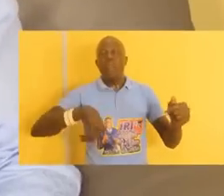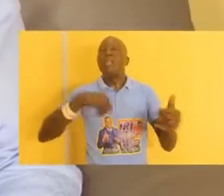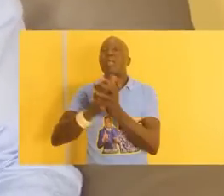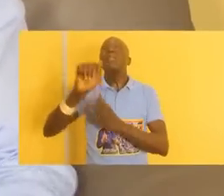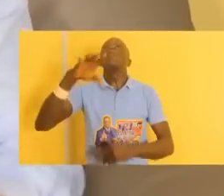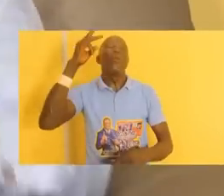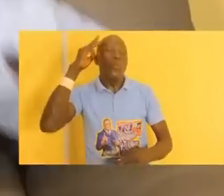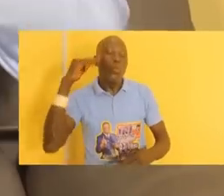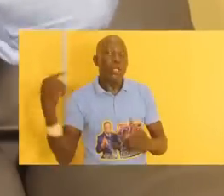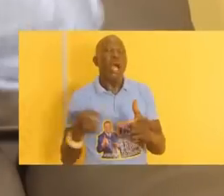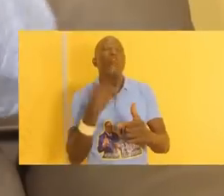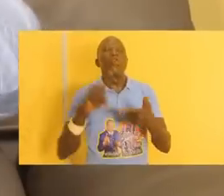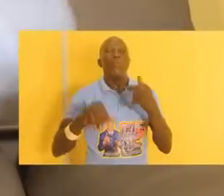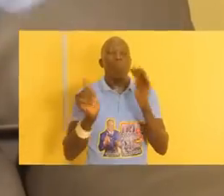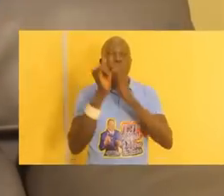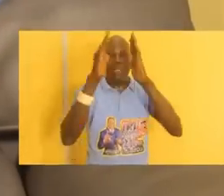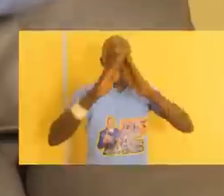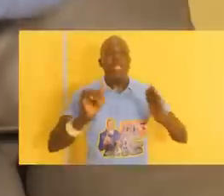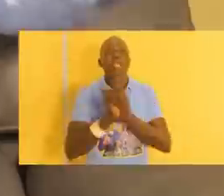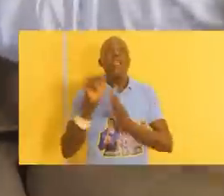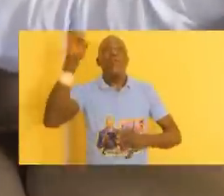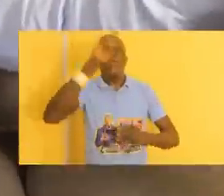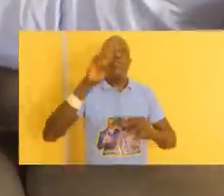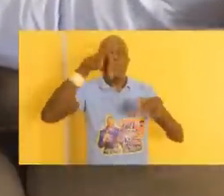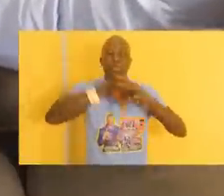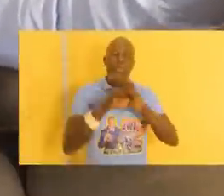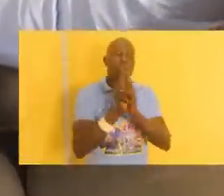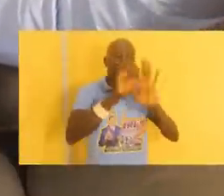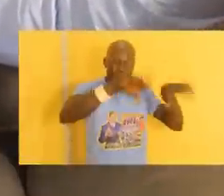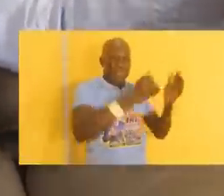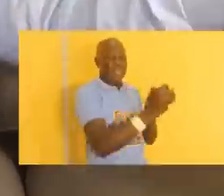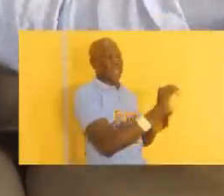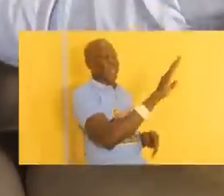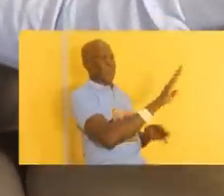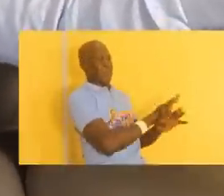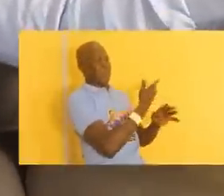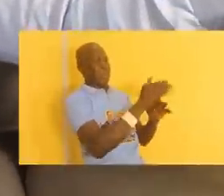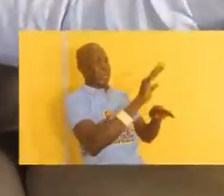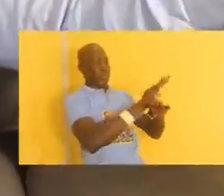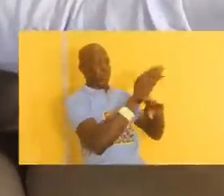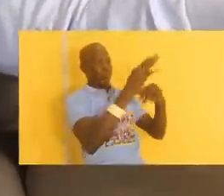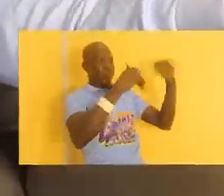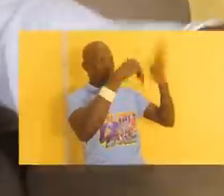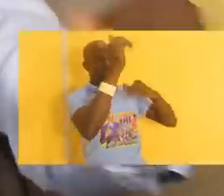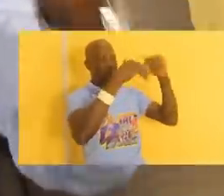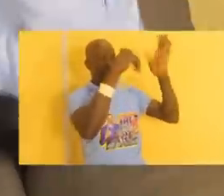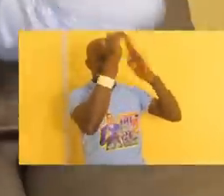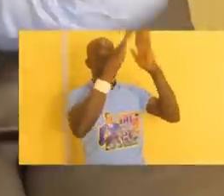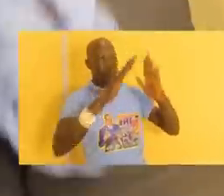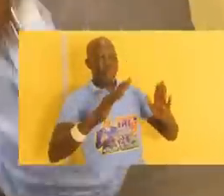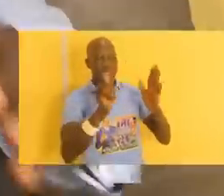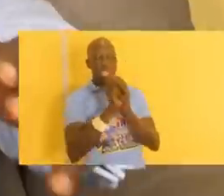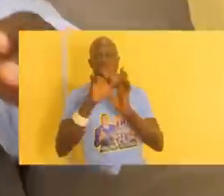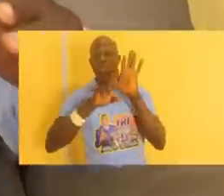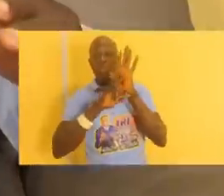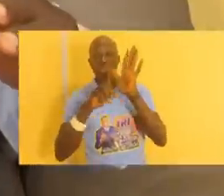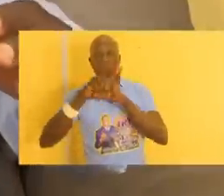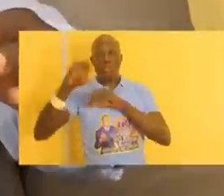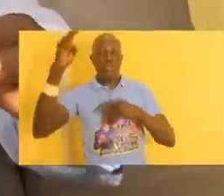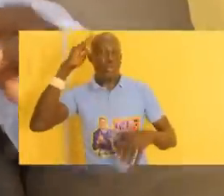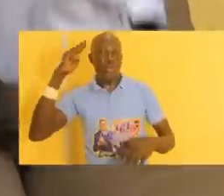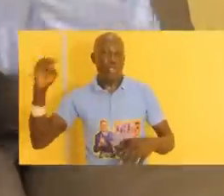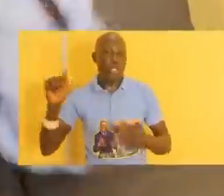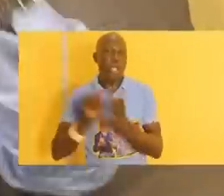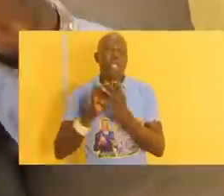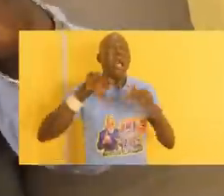The God told Moses how it will be built. Of your way for brickly. He gave his wisdom to one to my build it. That will build it. But after how much say? But it has been